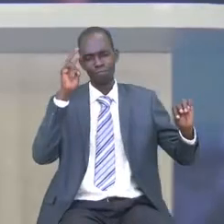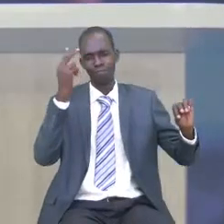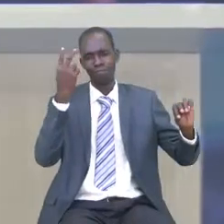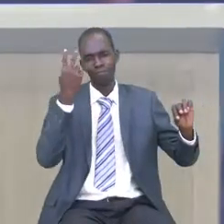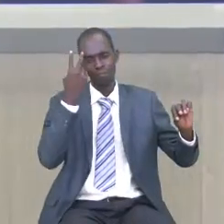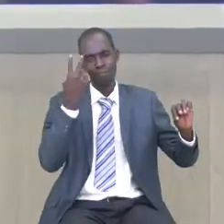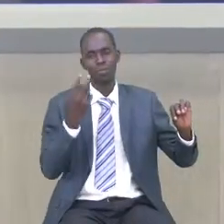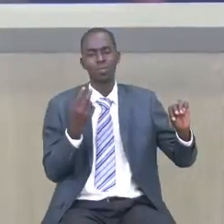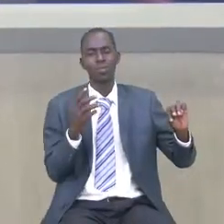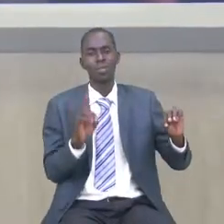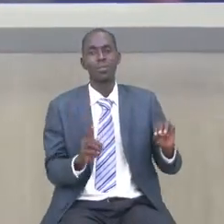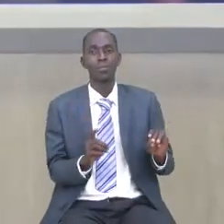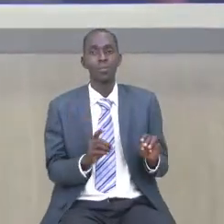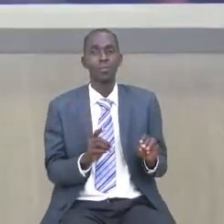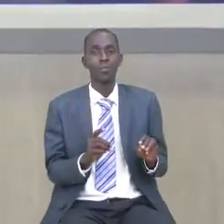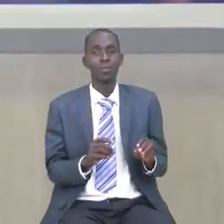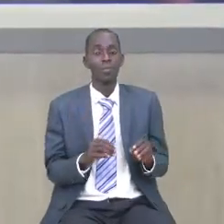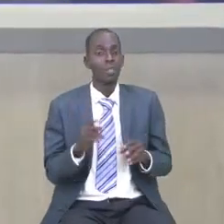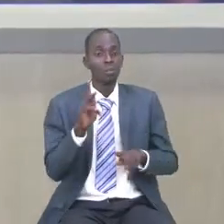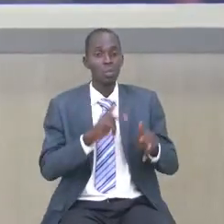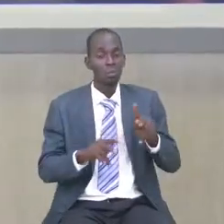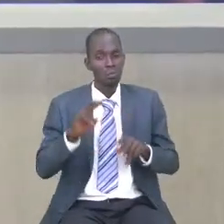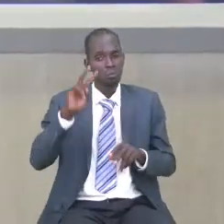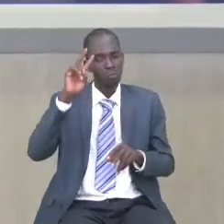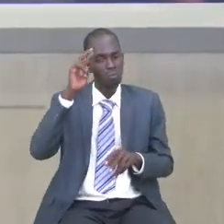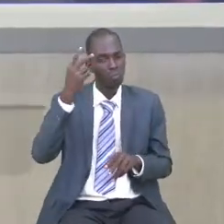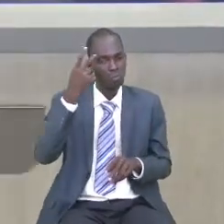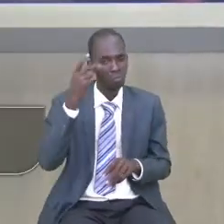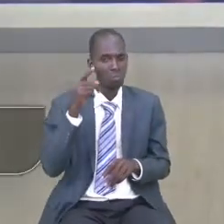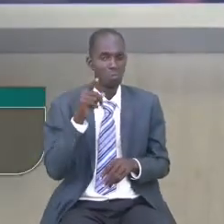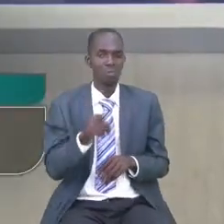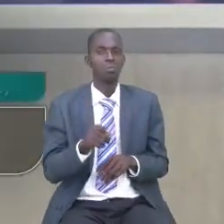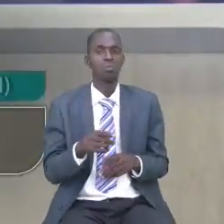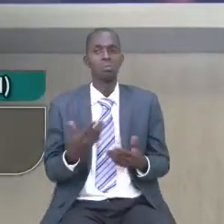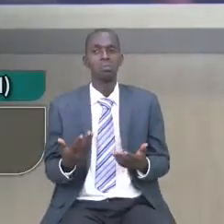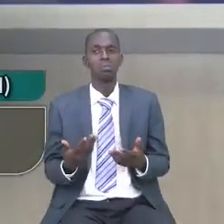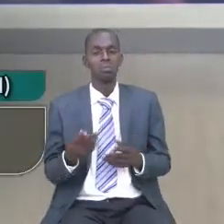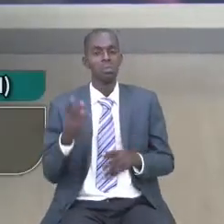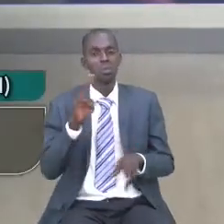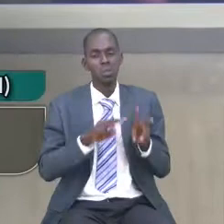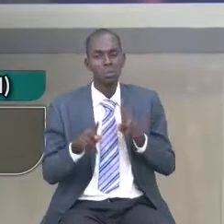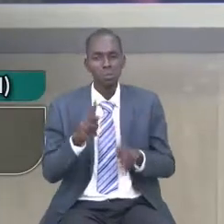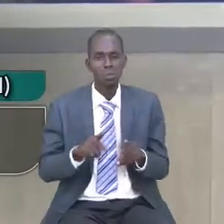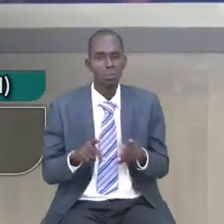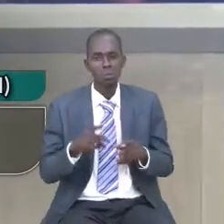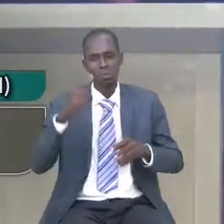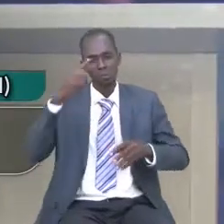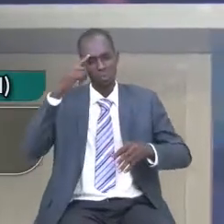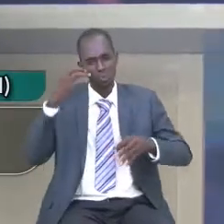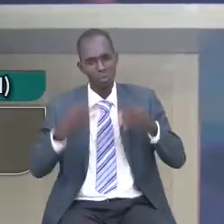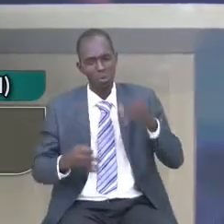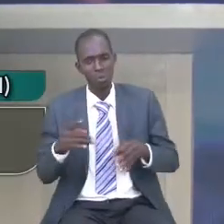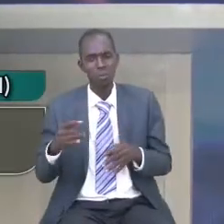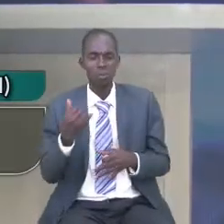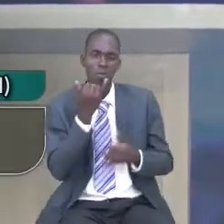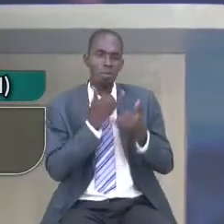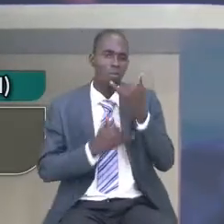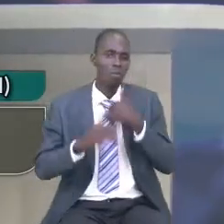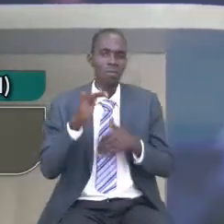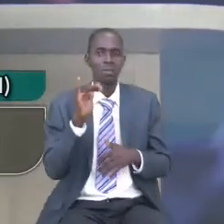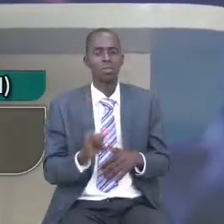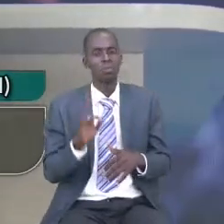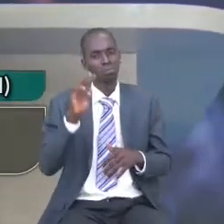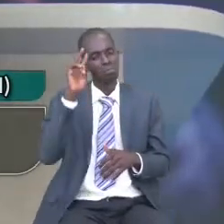Misunderstood. Mistreated, misjudged, mistreatment. This